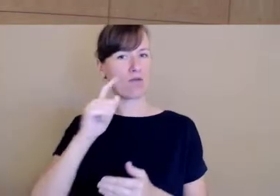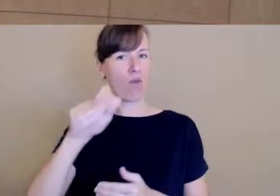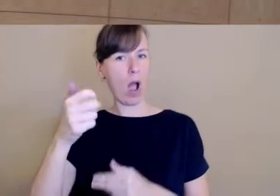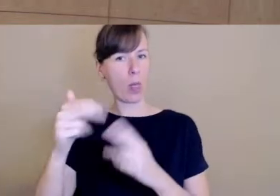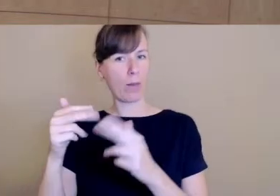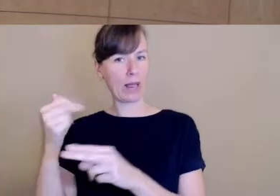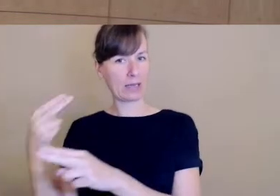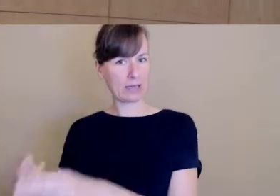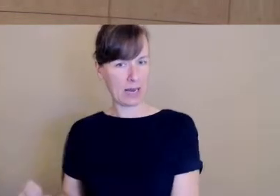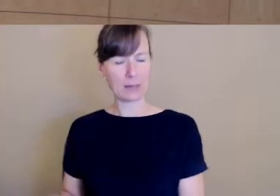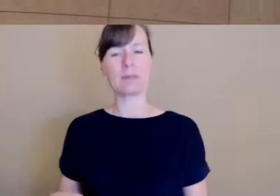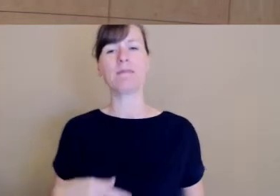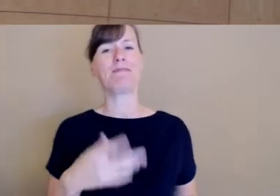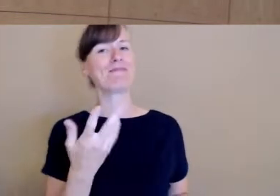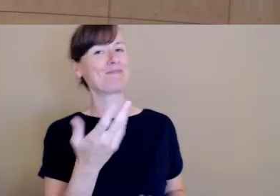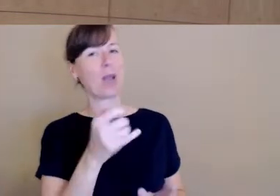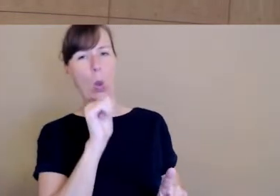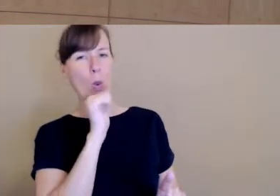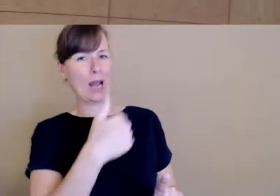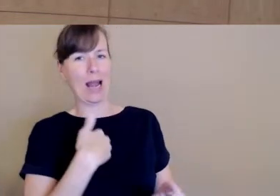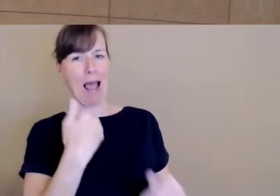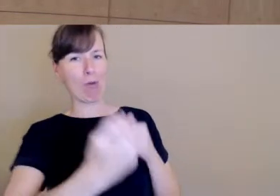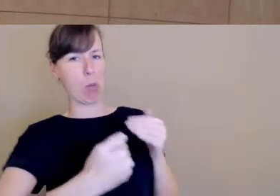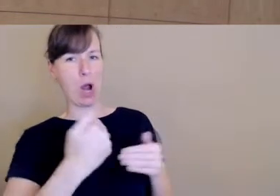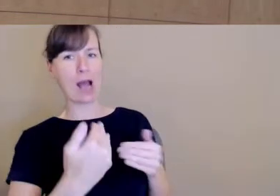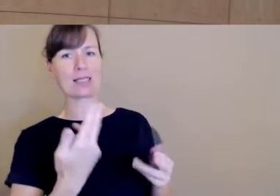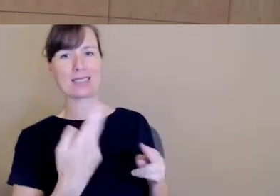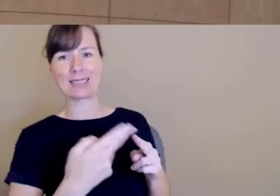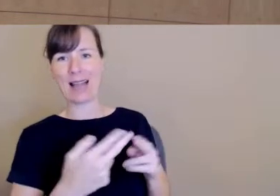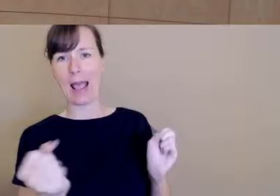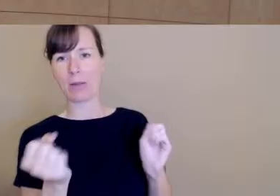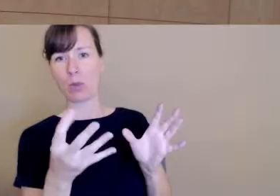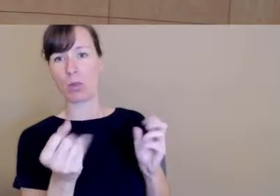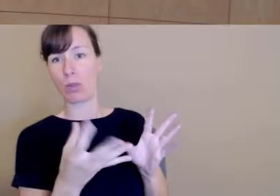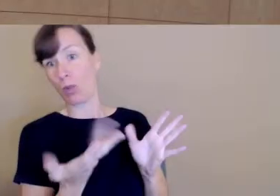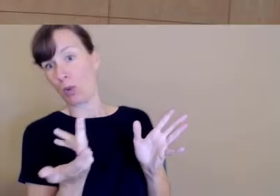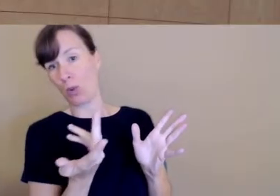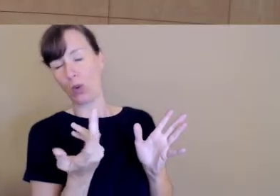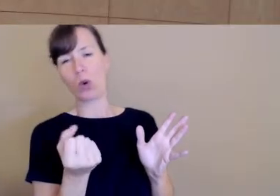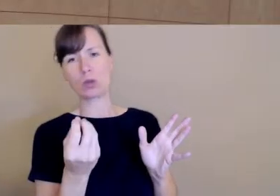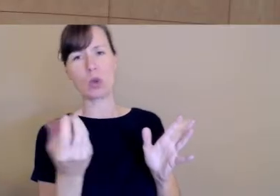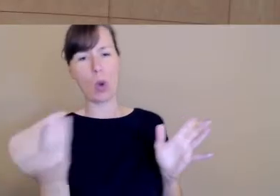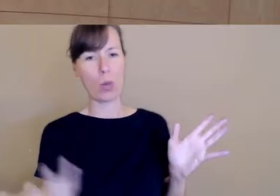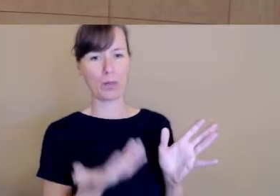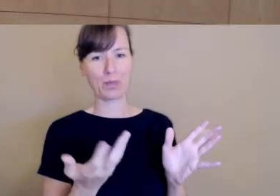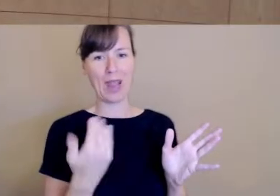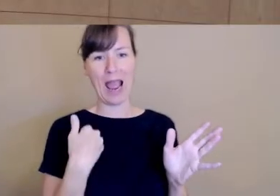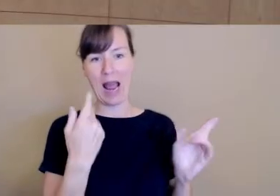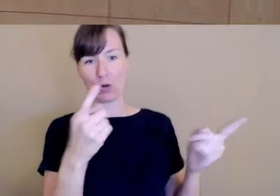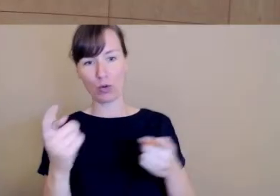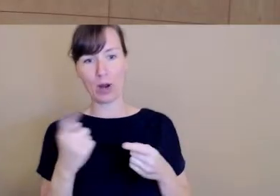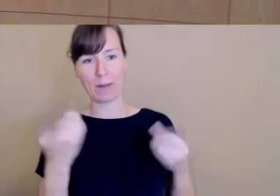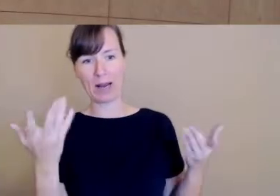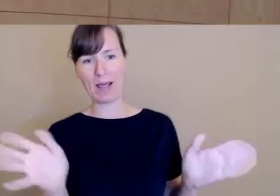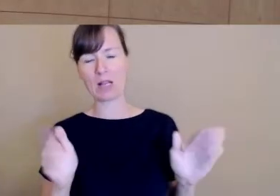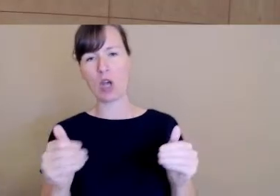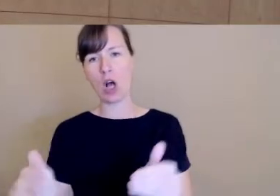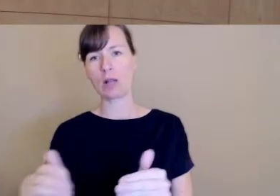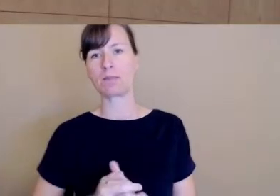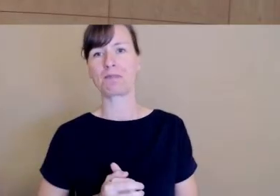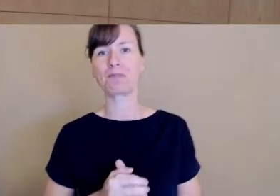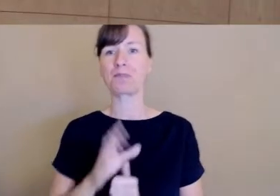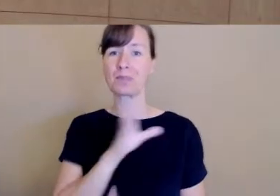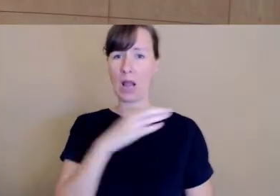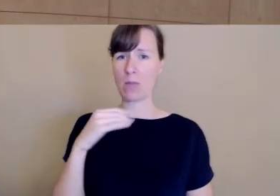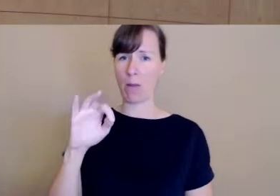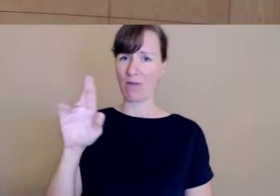it. Councilmember Frye, did you want to say something? No, I agree. I think it was similar to what's happening now, but